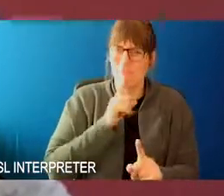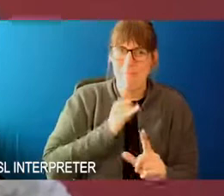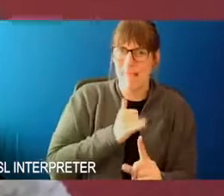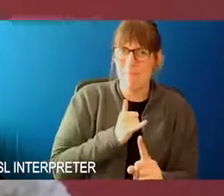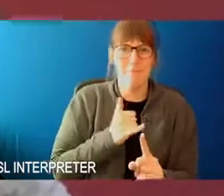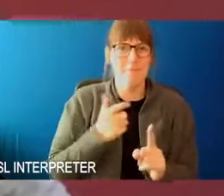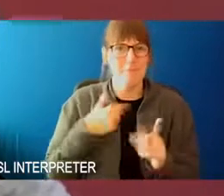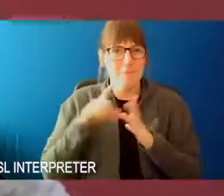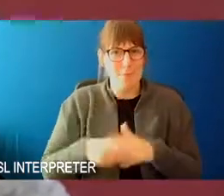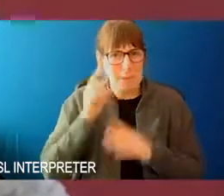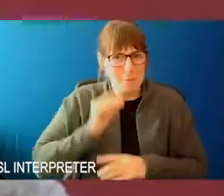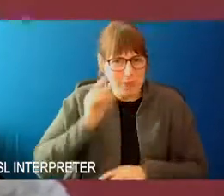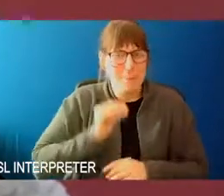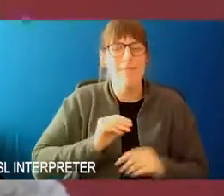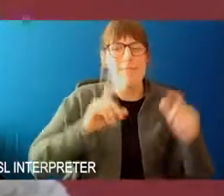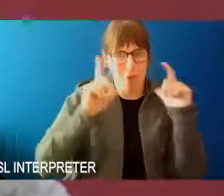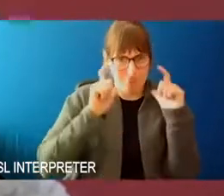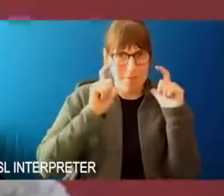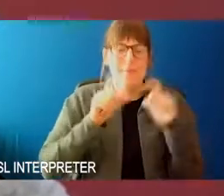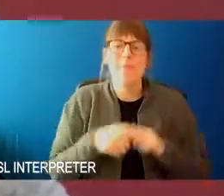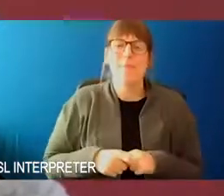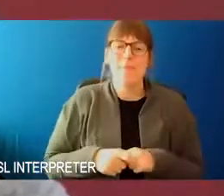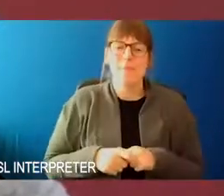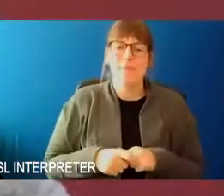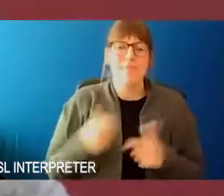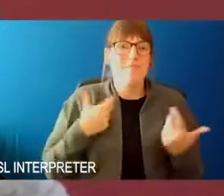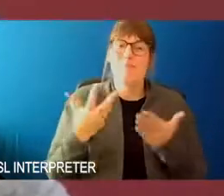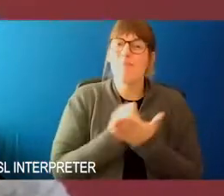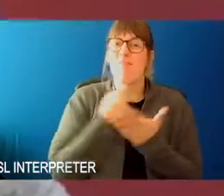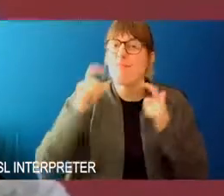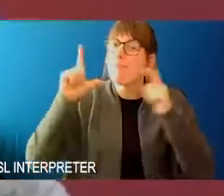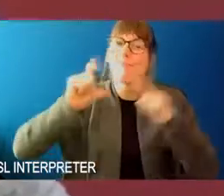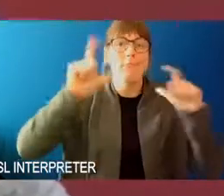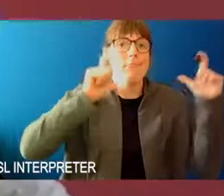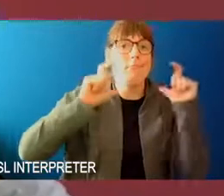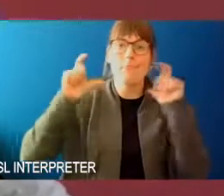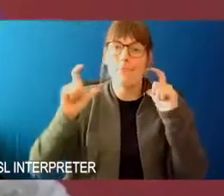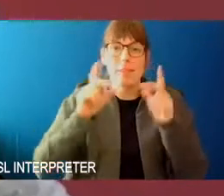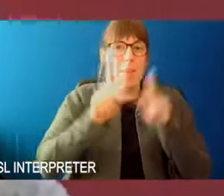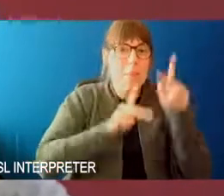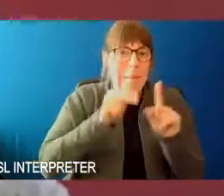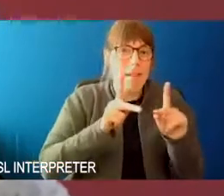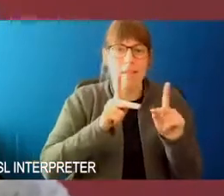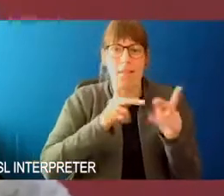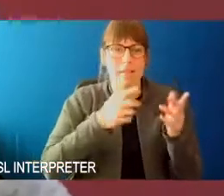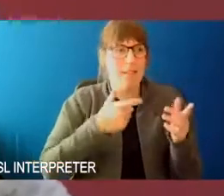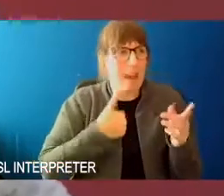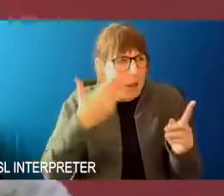that. And that's very much where my journey began. I started just by taking